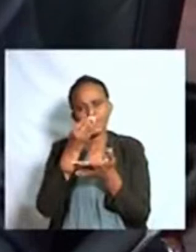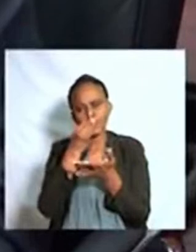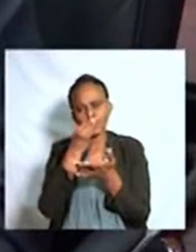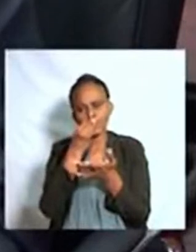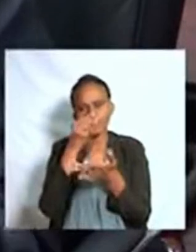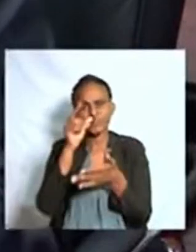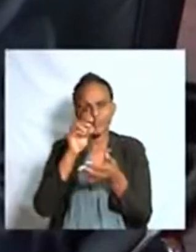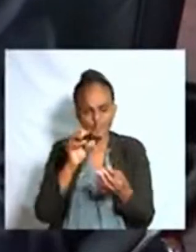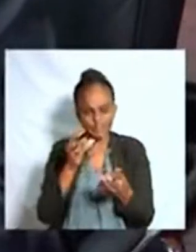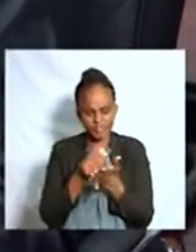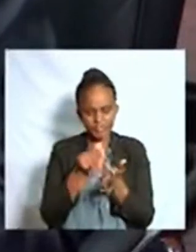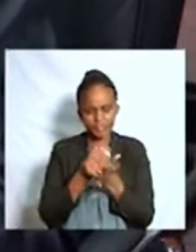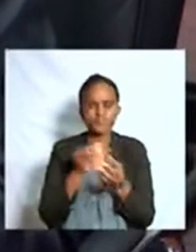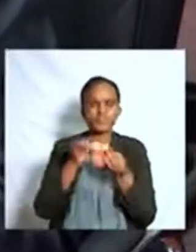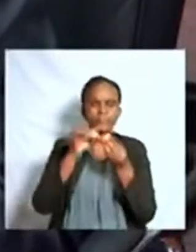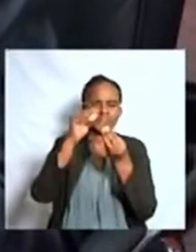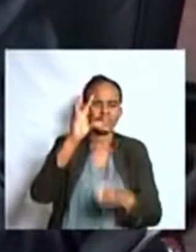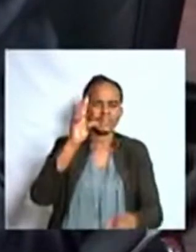amounts totaling